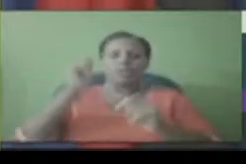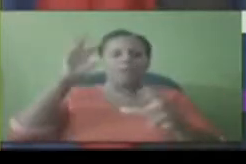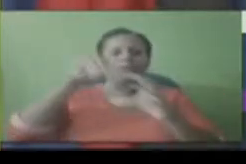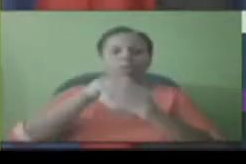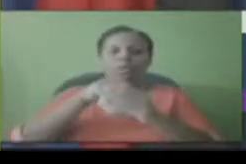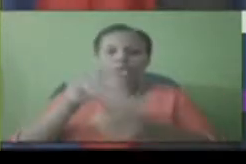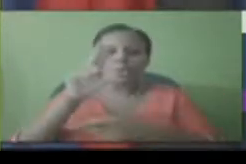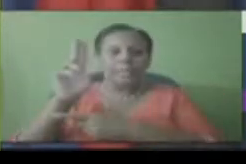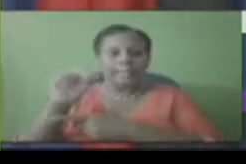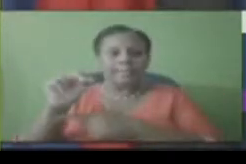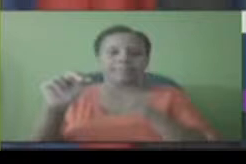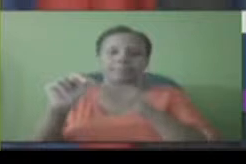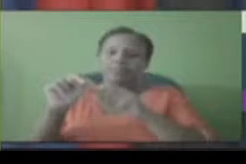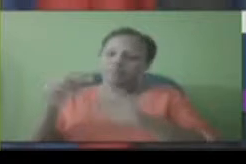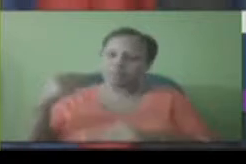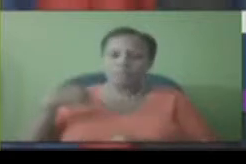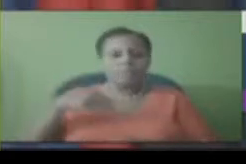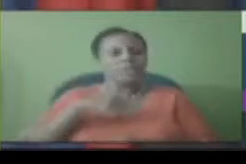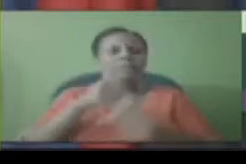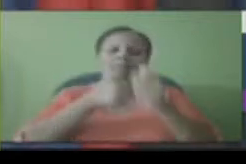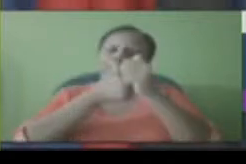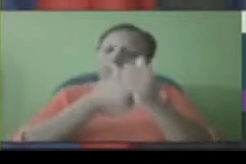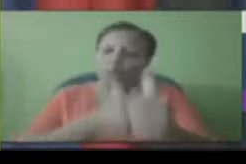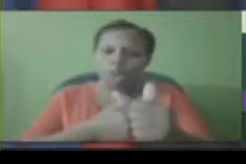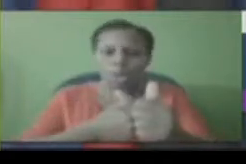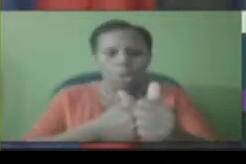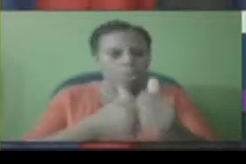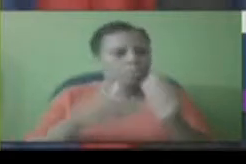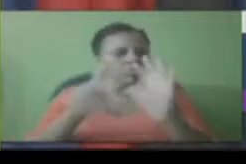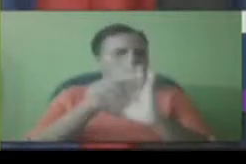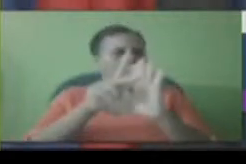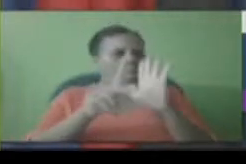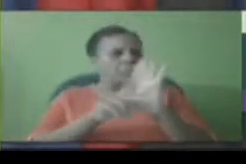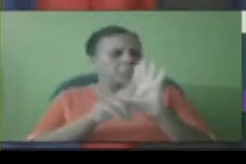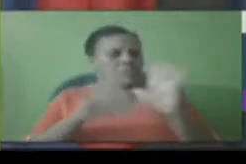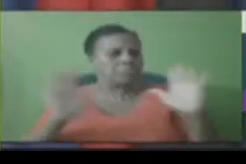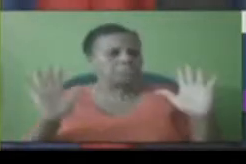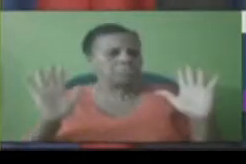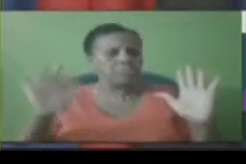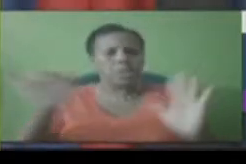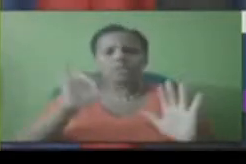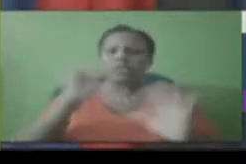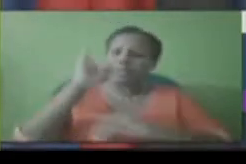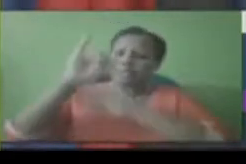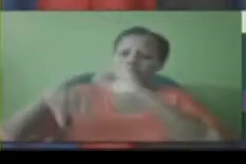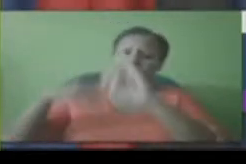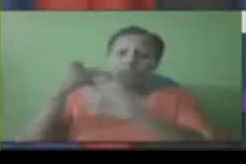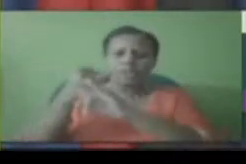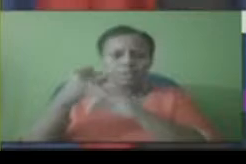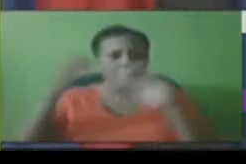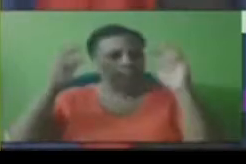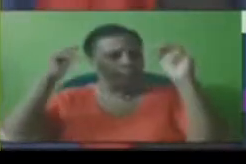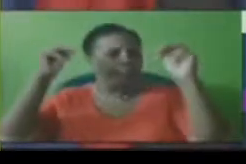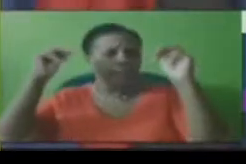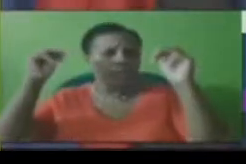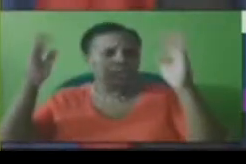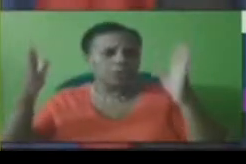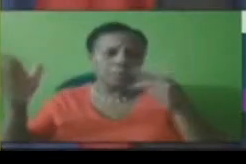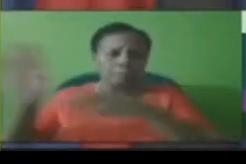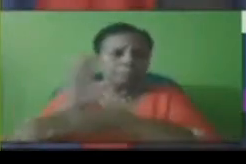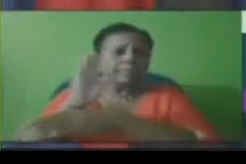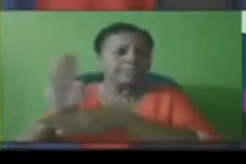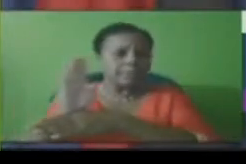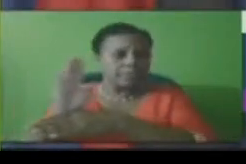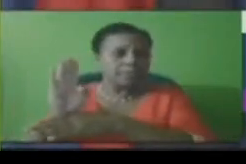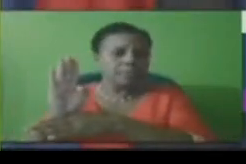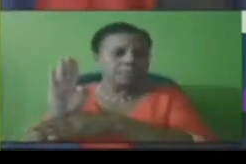us there, and the international marketplace is not friendly to countries like ours. I mean, you would have seen